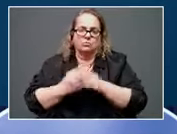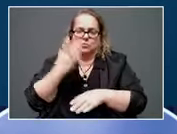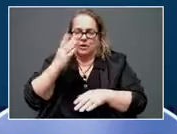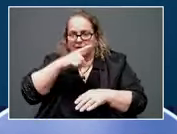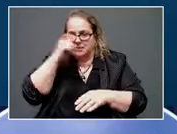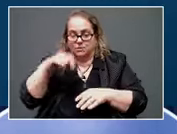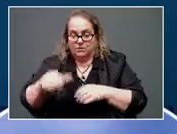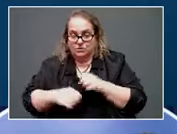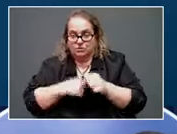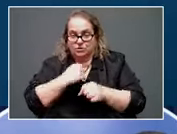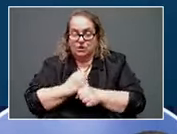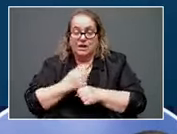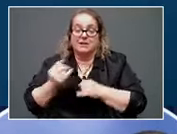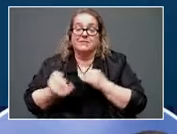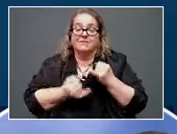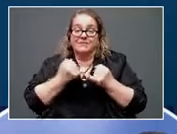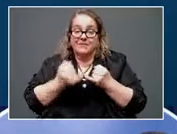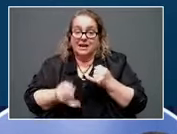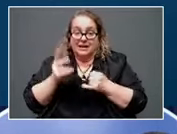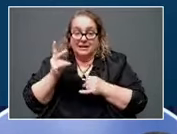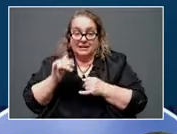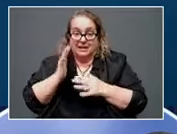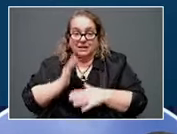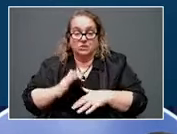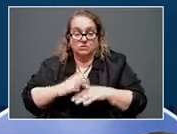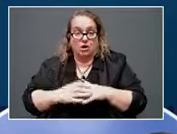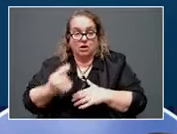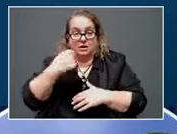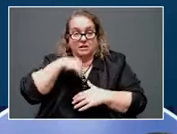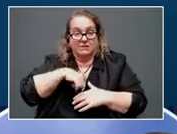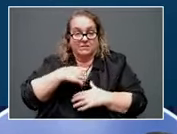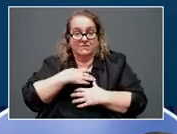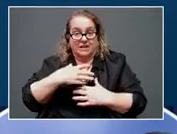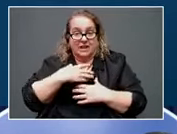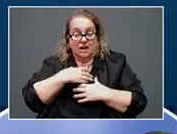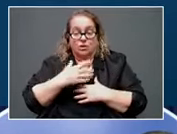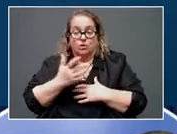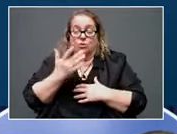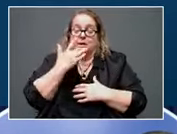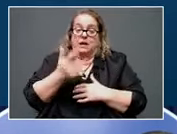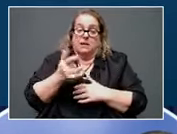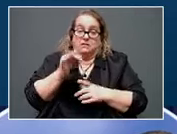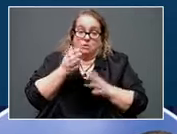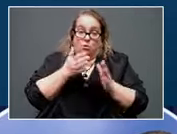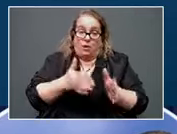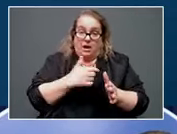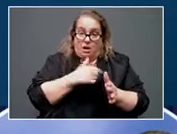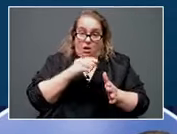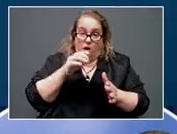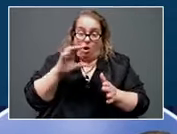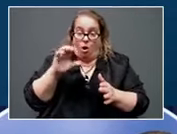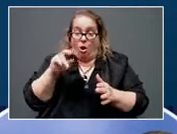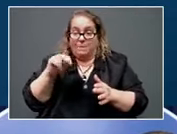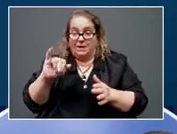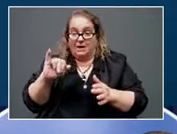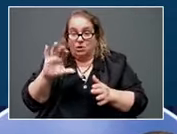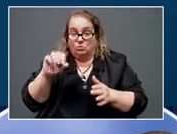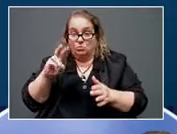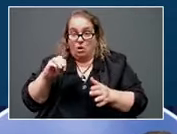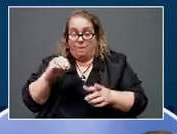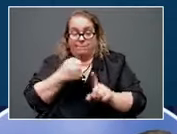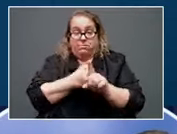And finally, Kentuckians on a ventilator because of the way Omicron hits people as opposed to Delta.